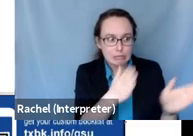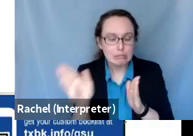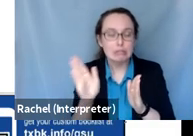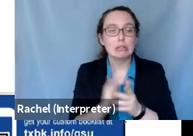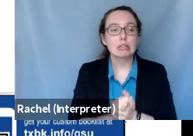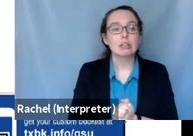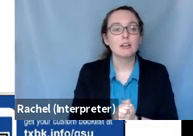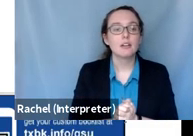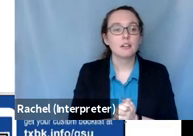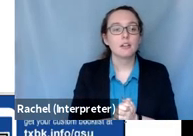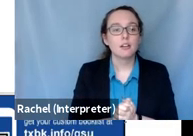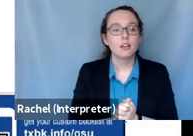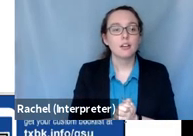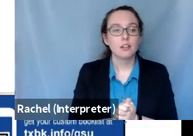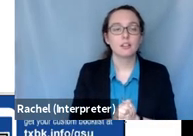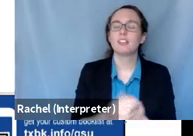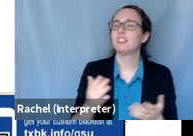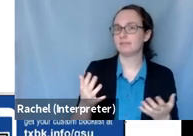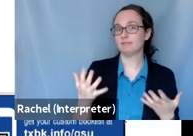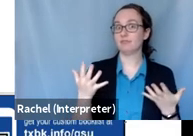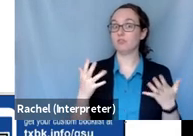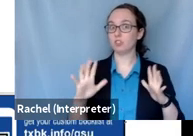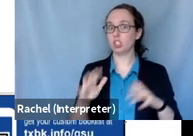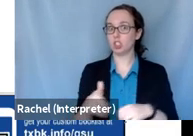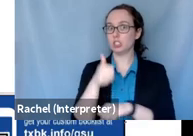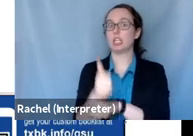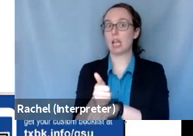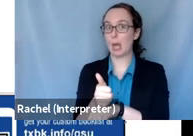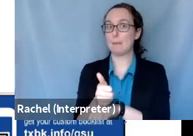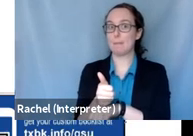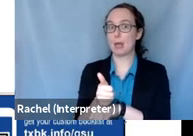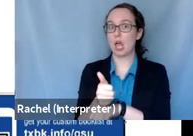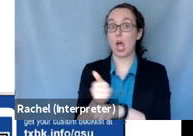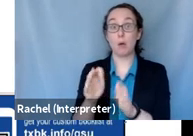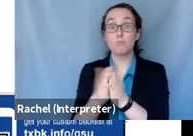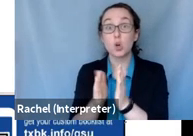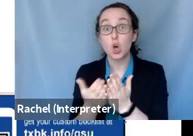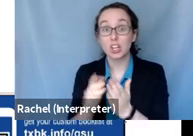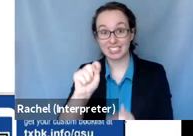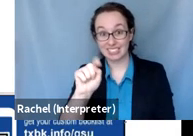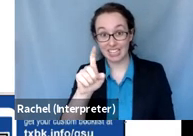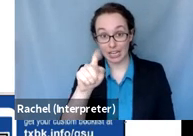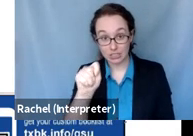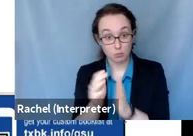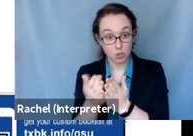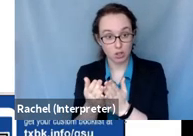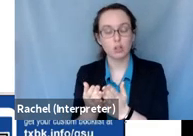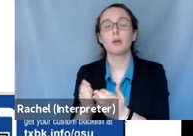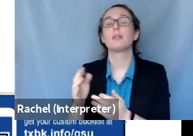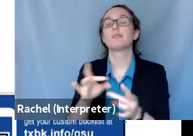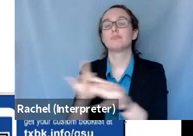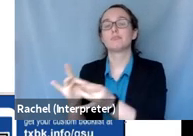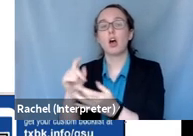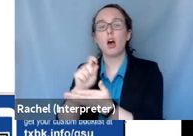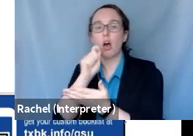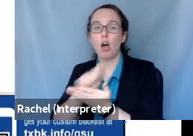area to shop by author. You know, prior it was set by section number, so it was a little difficult to maneuver. You need to have